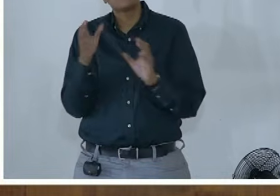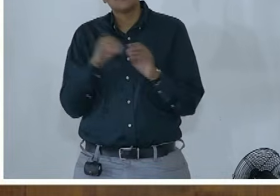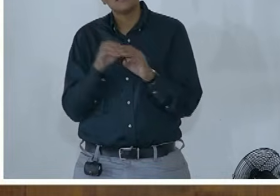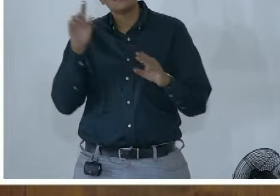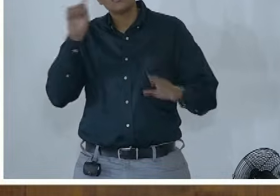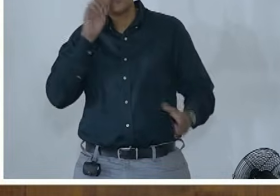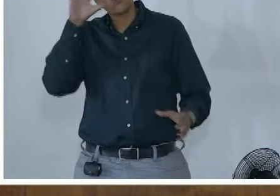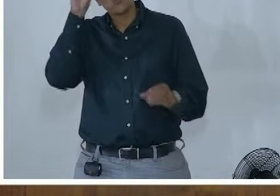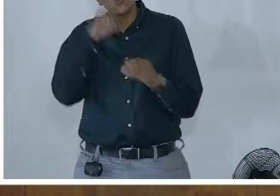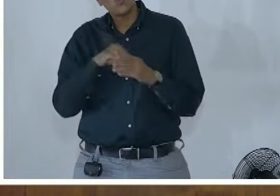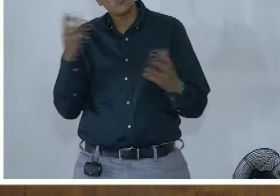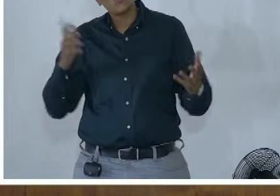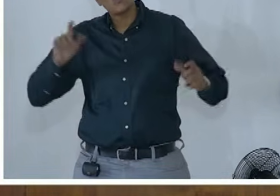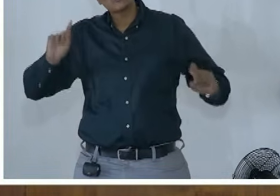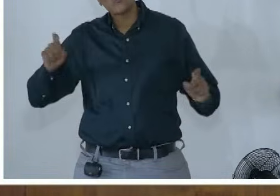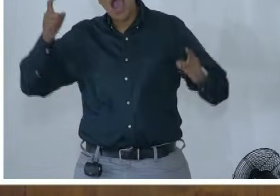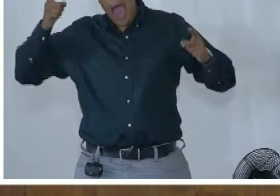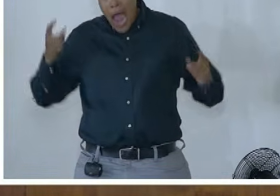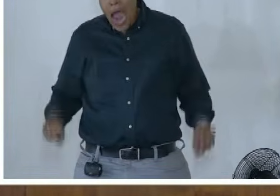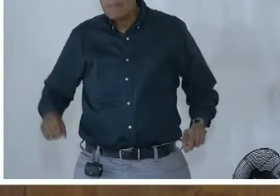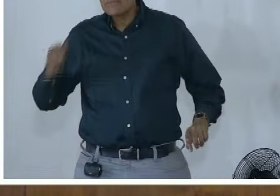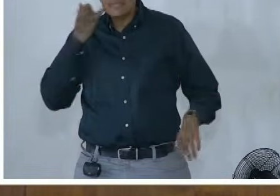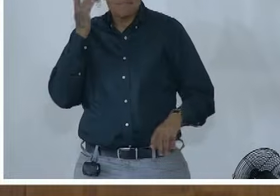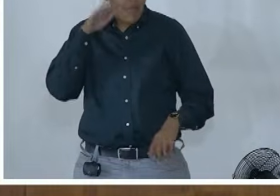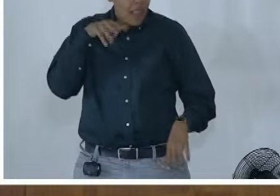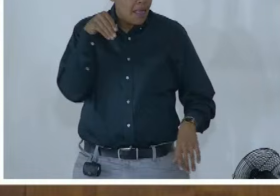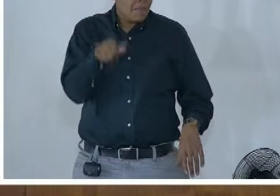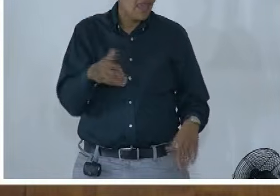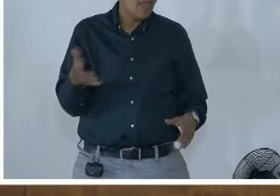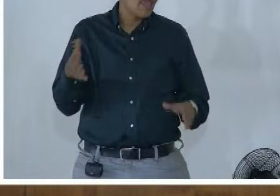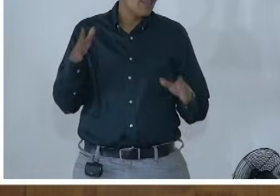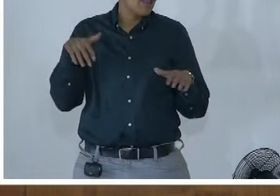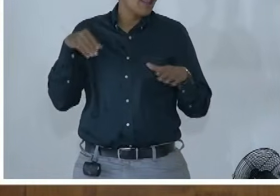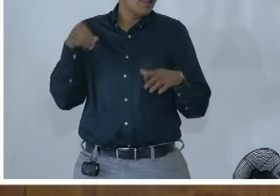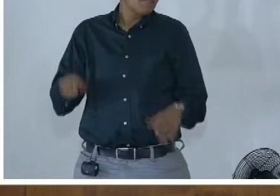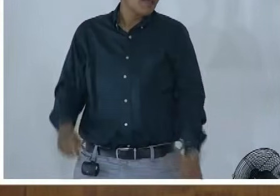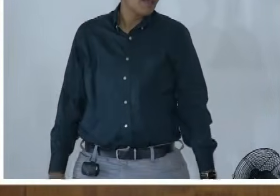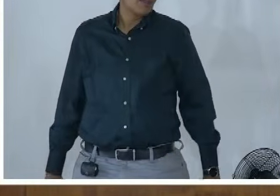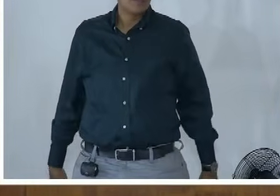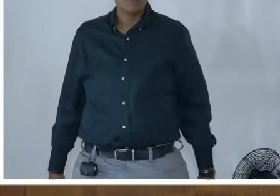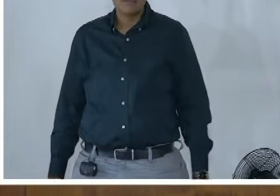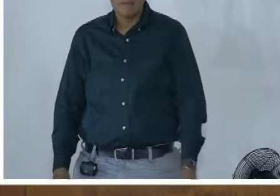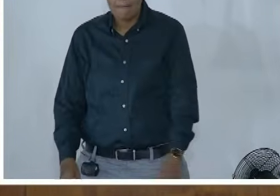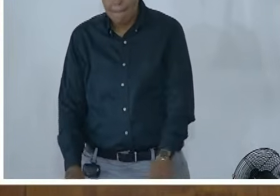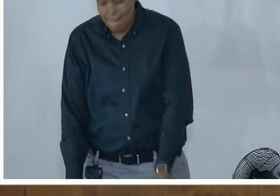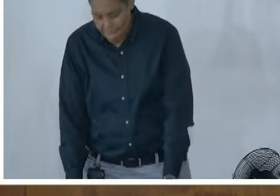just to include what should happen in default of payment.